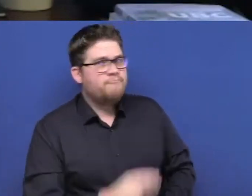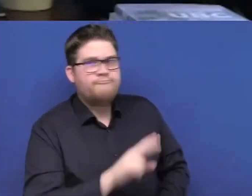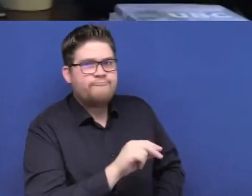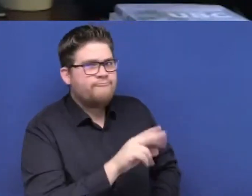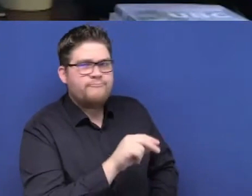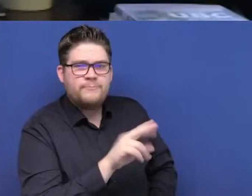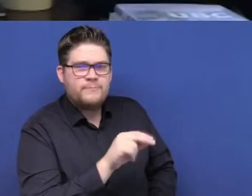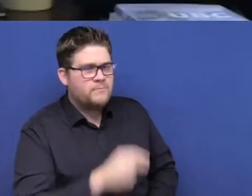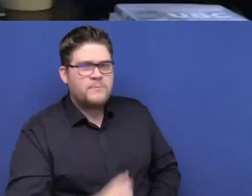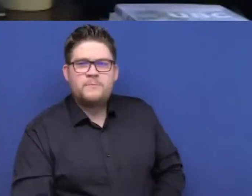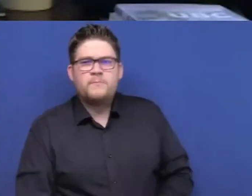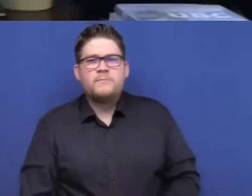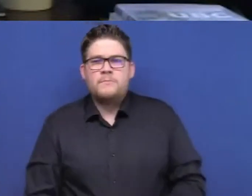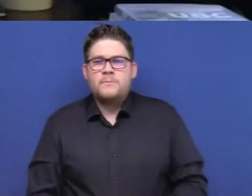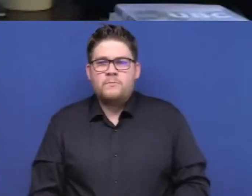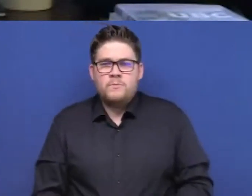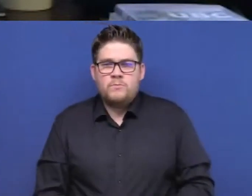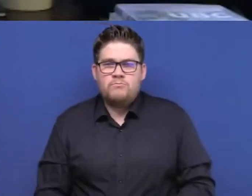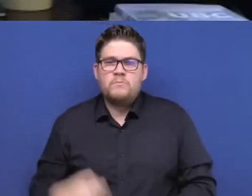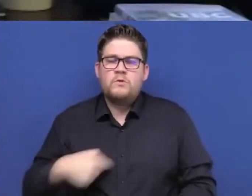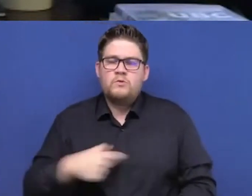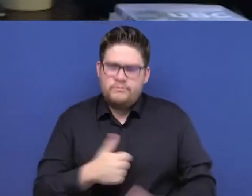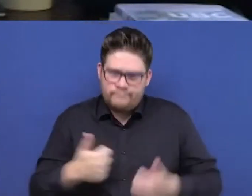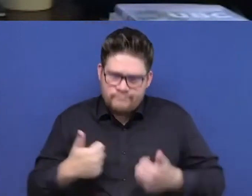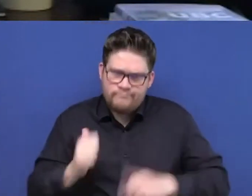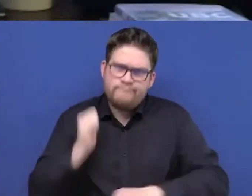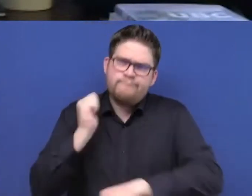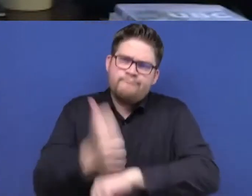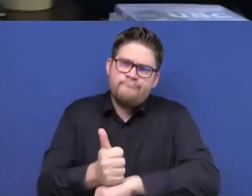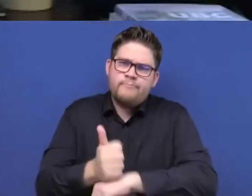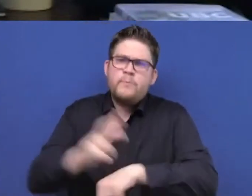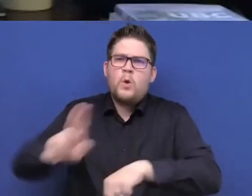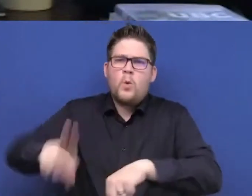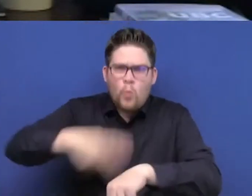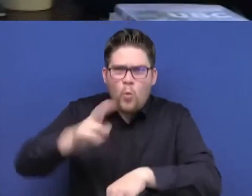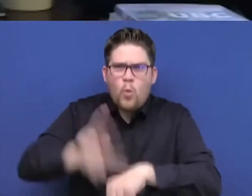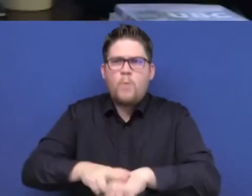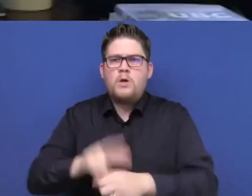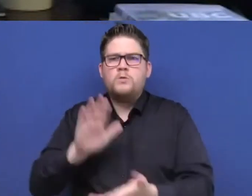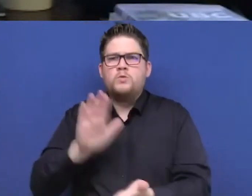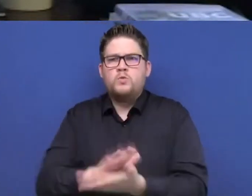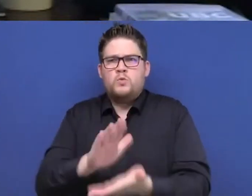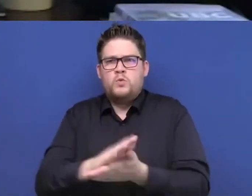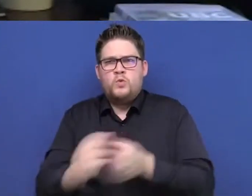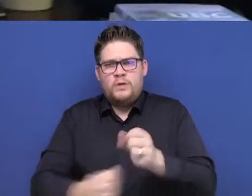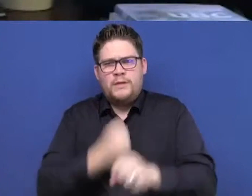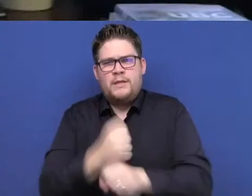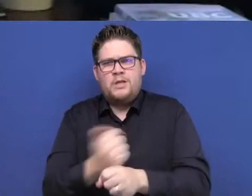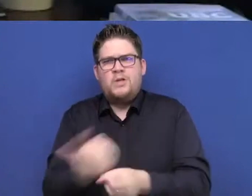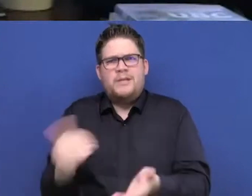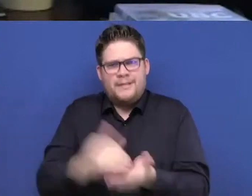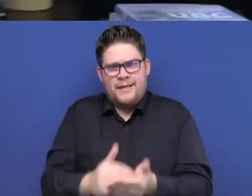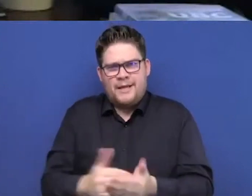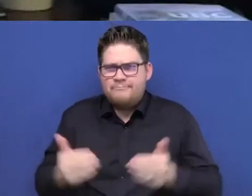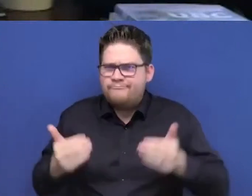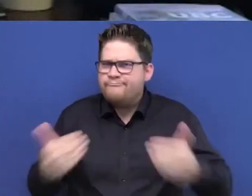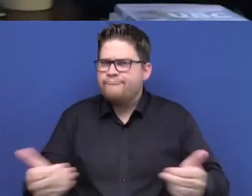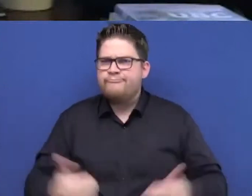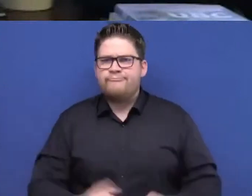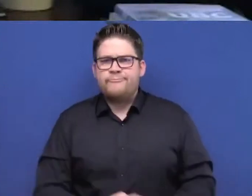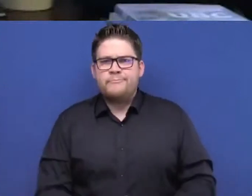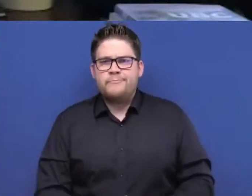normal as possible for children. We know how challenging this past couple of years was, school year